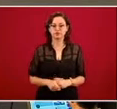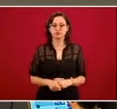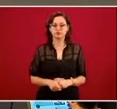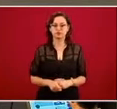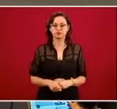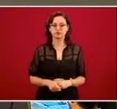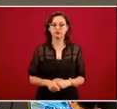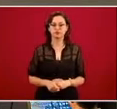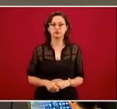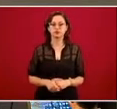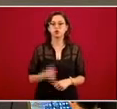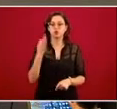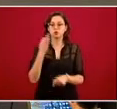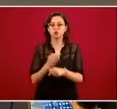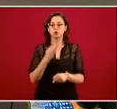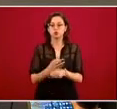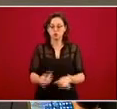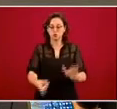vigilance.